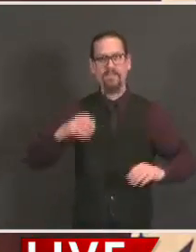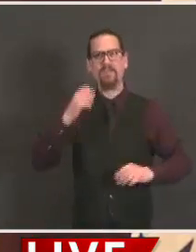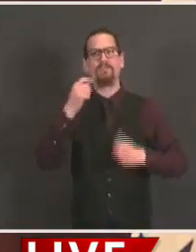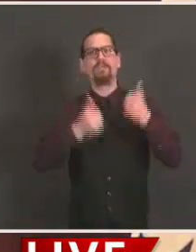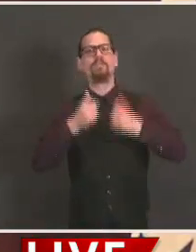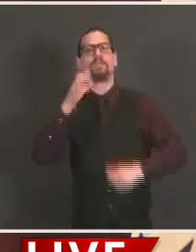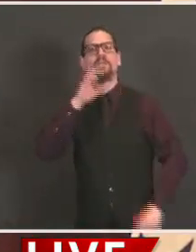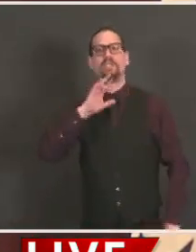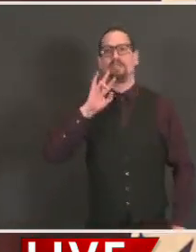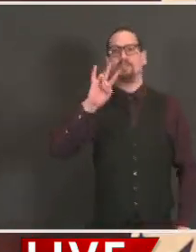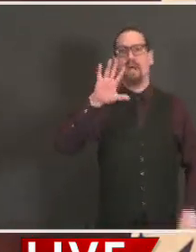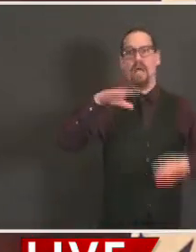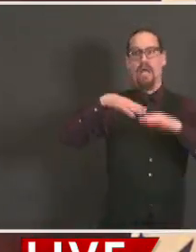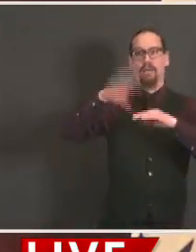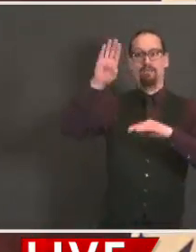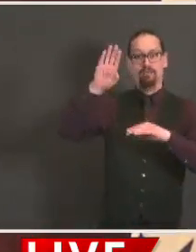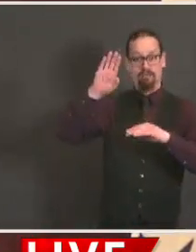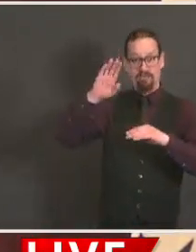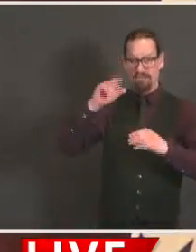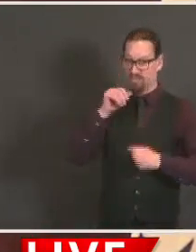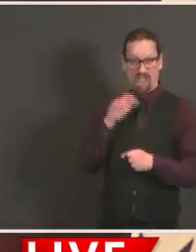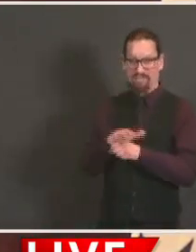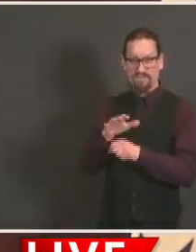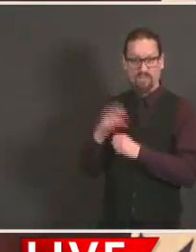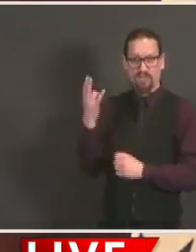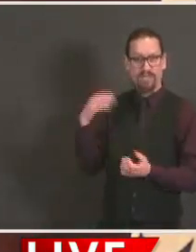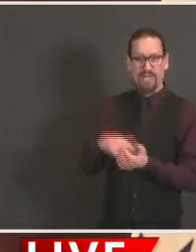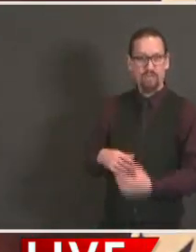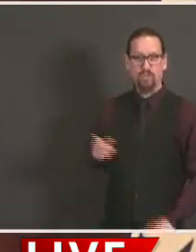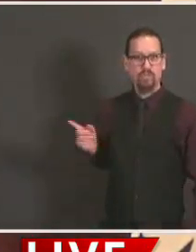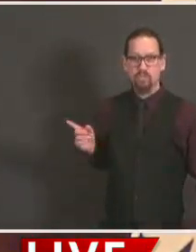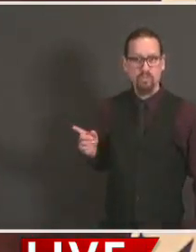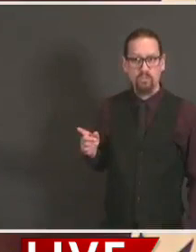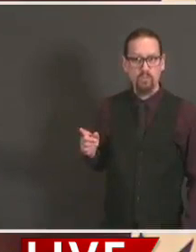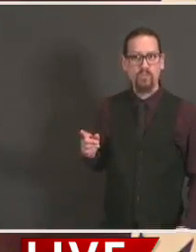Scheduling will vary by city and town for these doses.